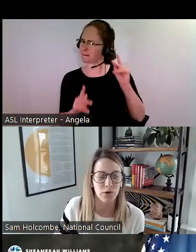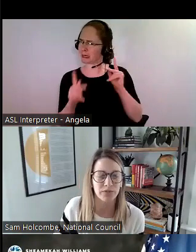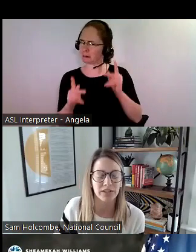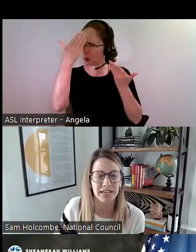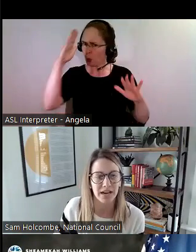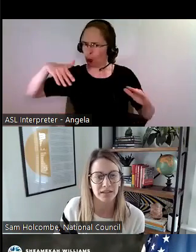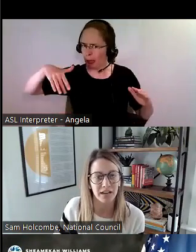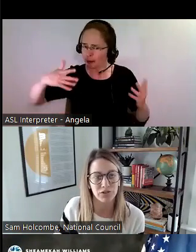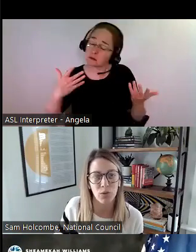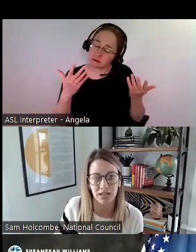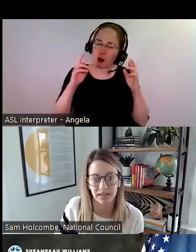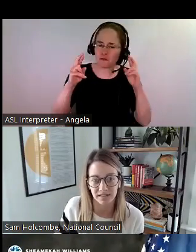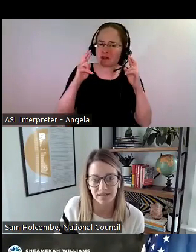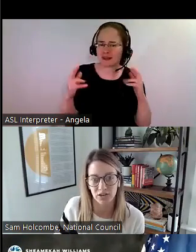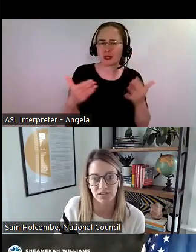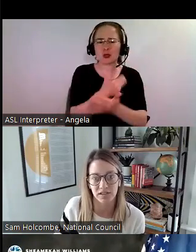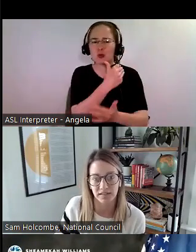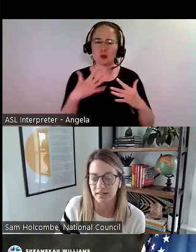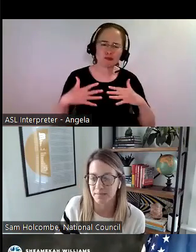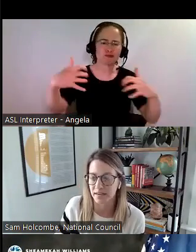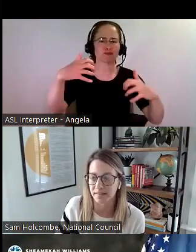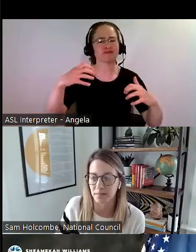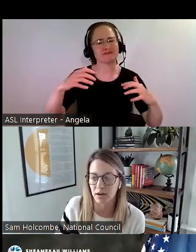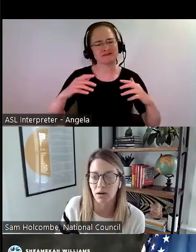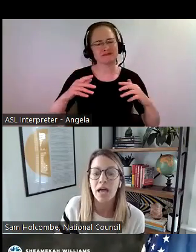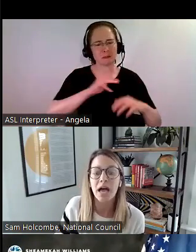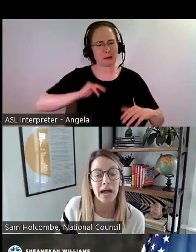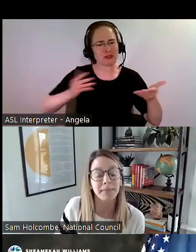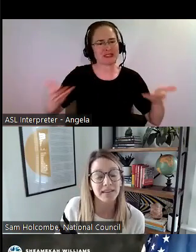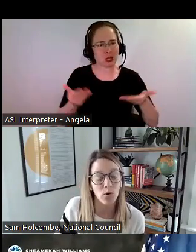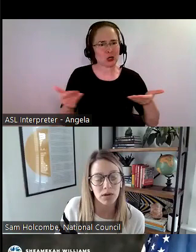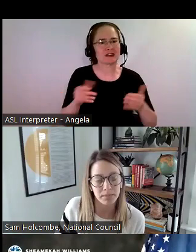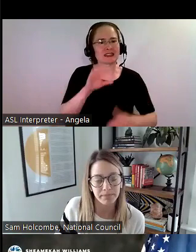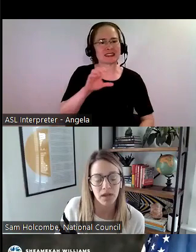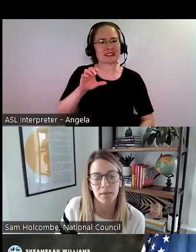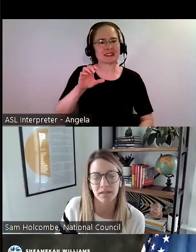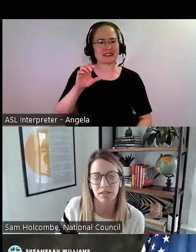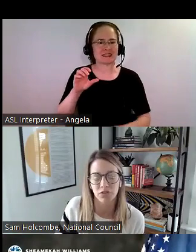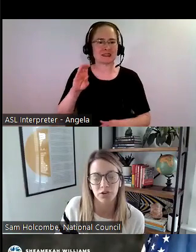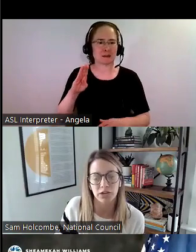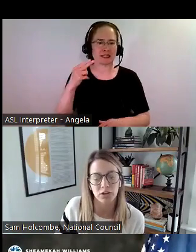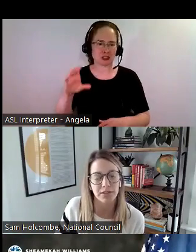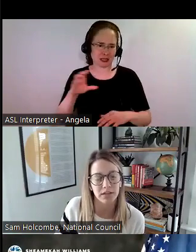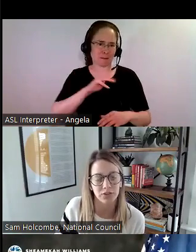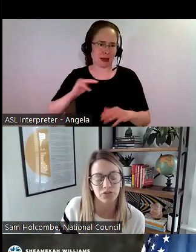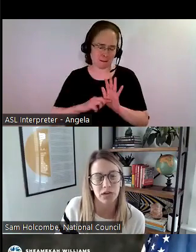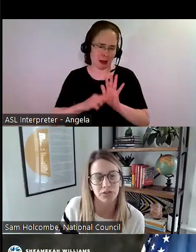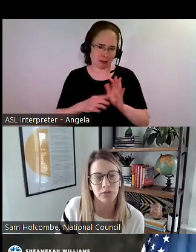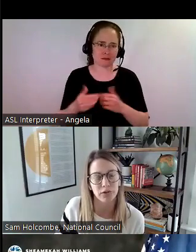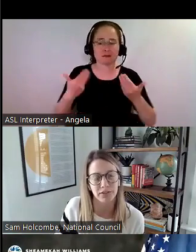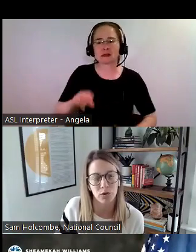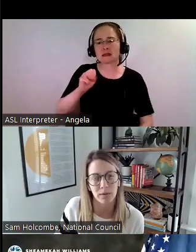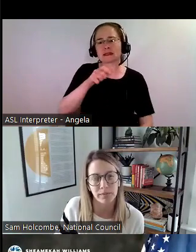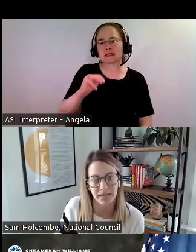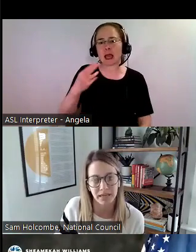with. So hopefully a lot of new audiences here to the CCBHC model. I'm Sam Holcomb. I'm a senior director at the